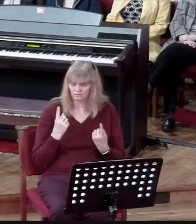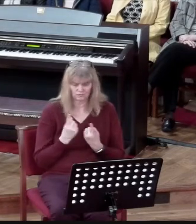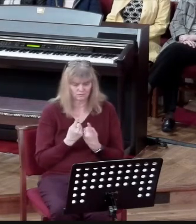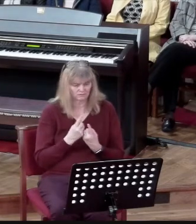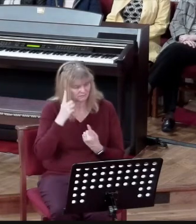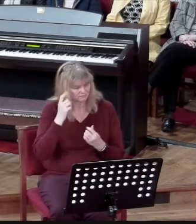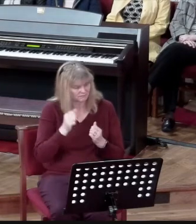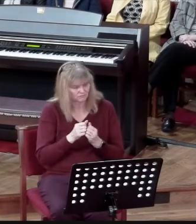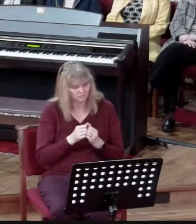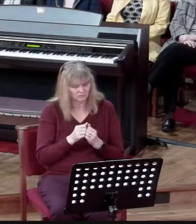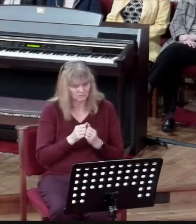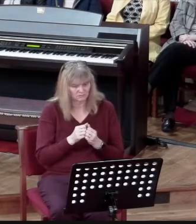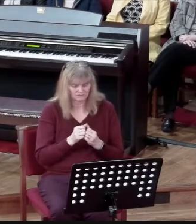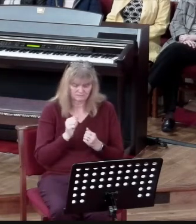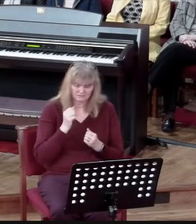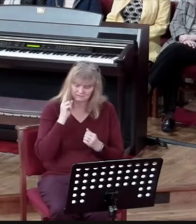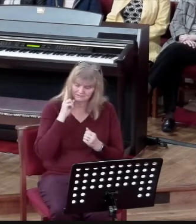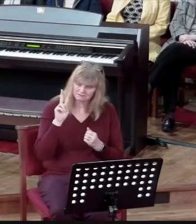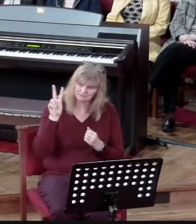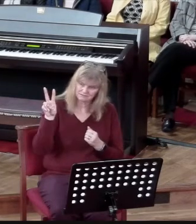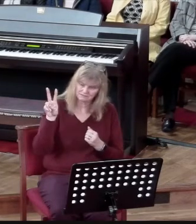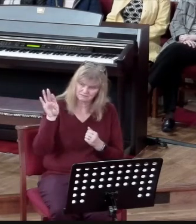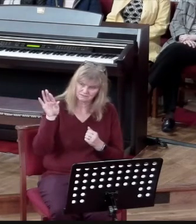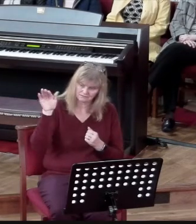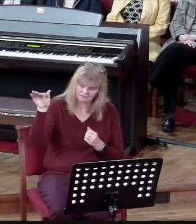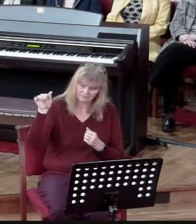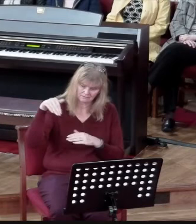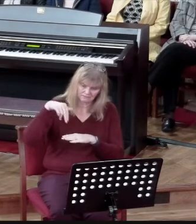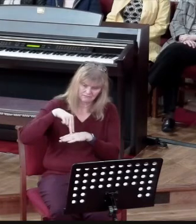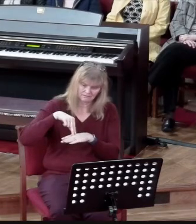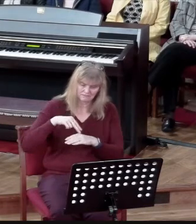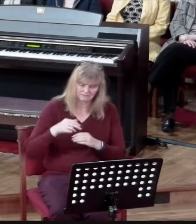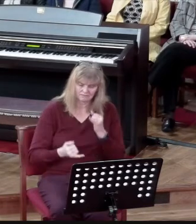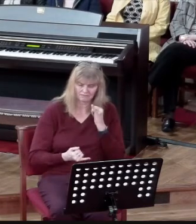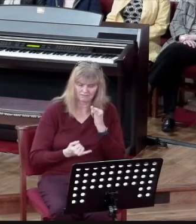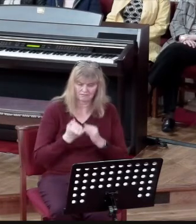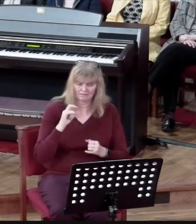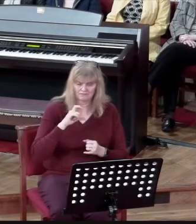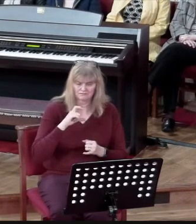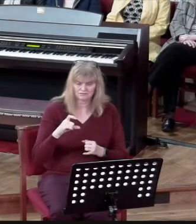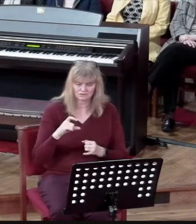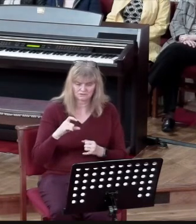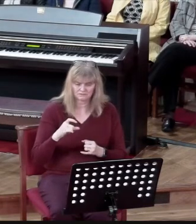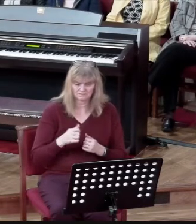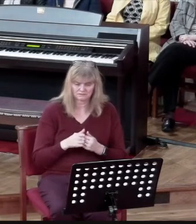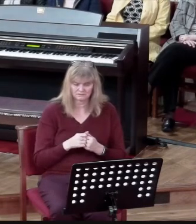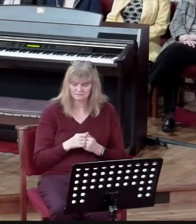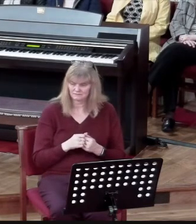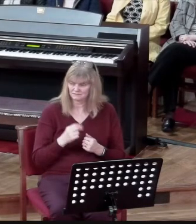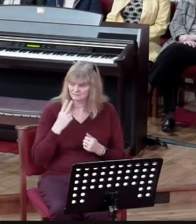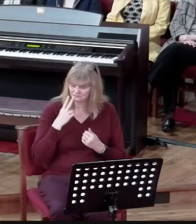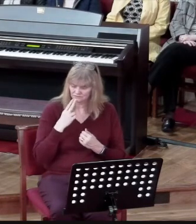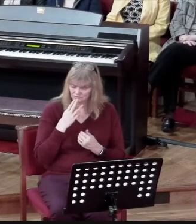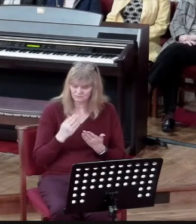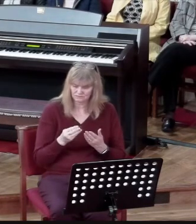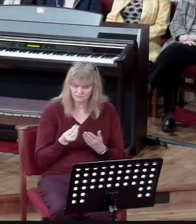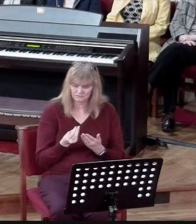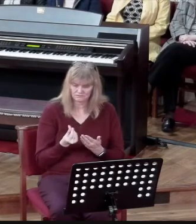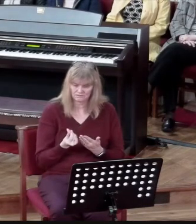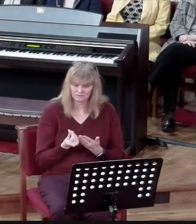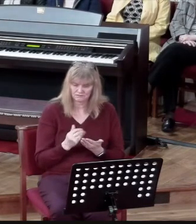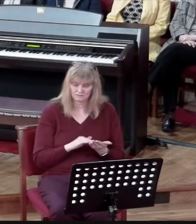chapters, there are several functions, but one of the functions of this last chapter is to show us some more about Peter and John, because obviously